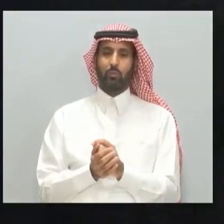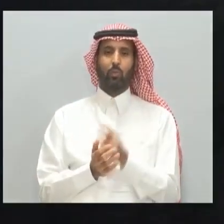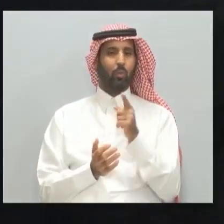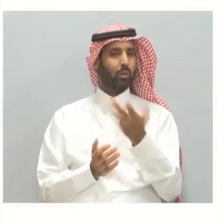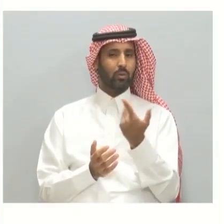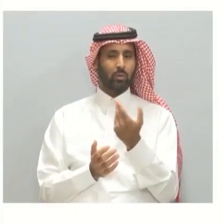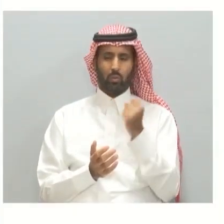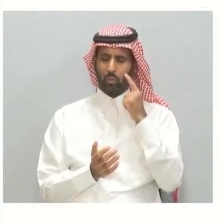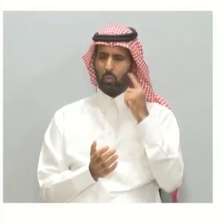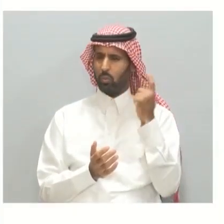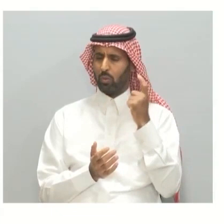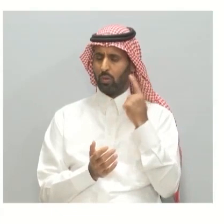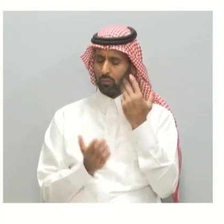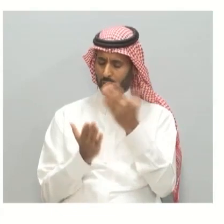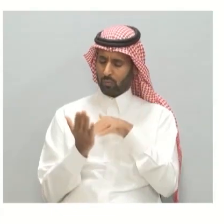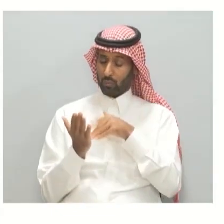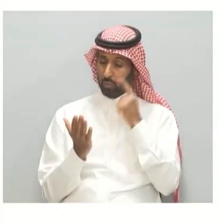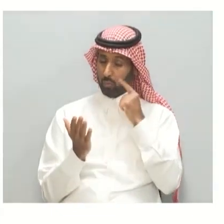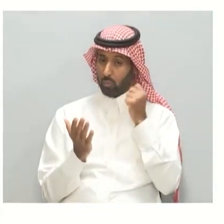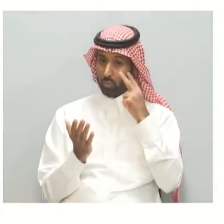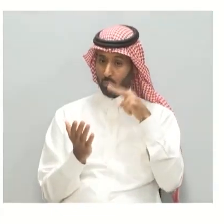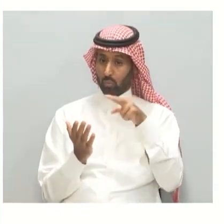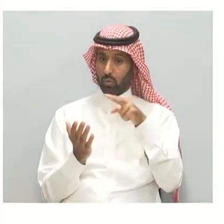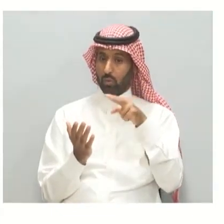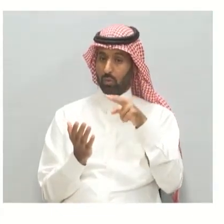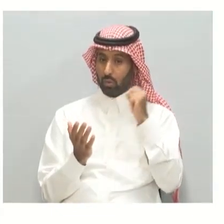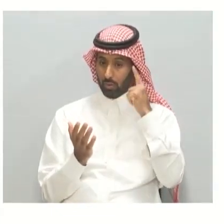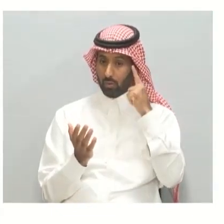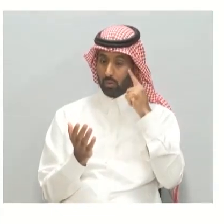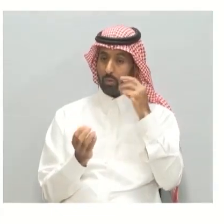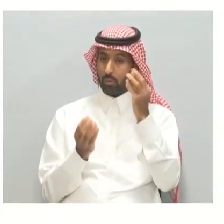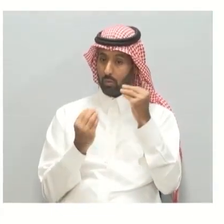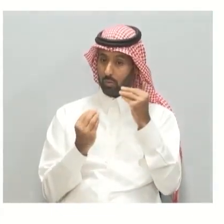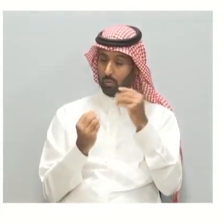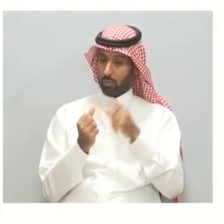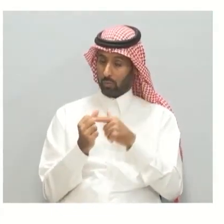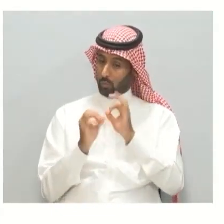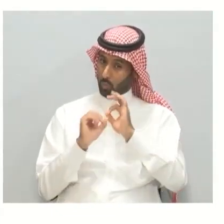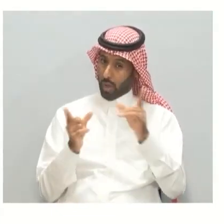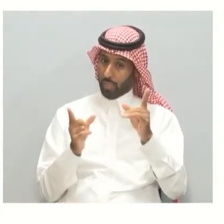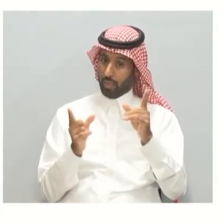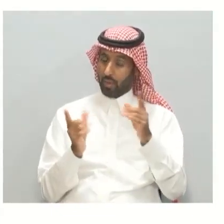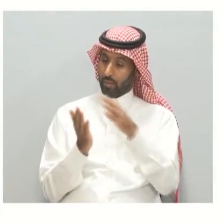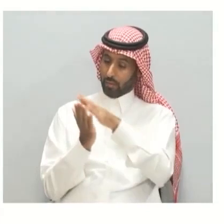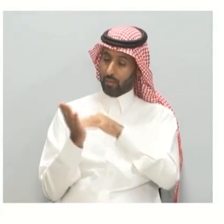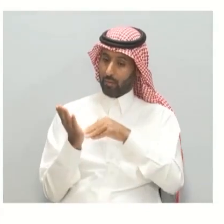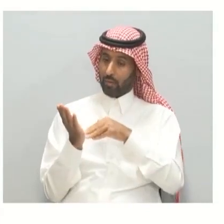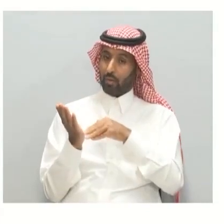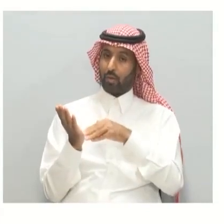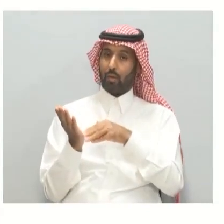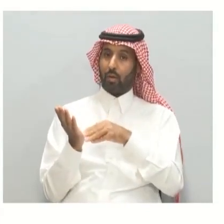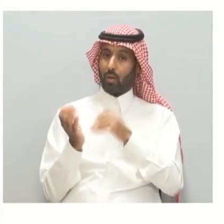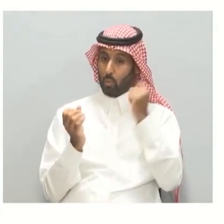what is your view as a reader? Are ideas and information presented clearly in the article?